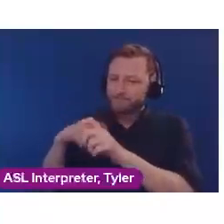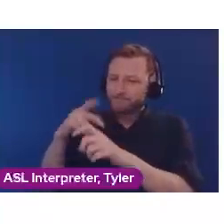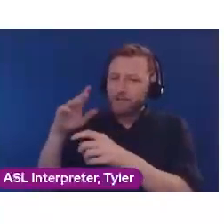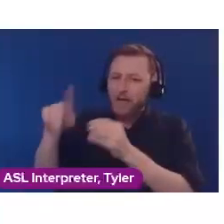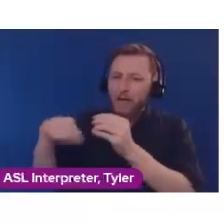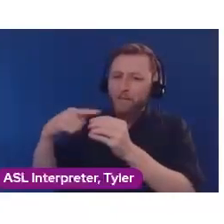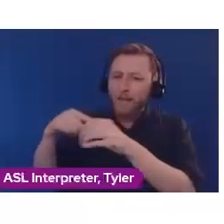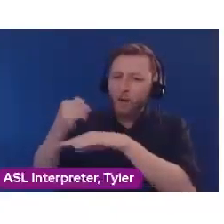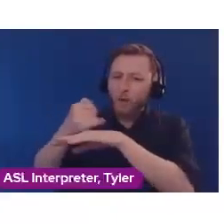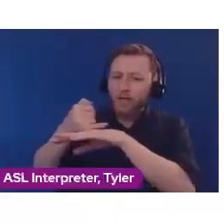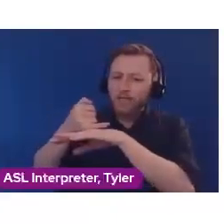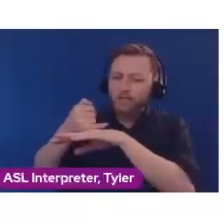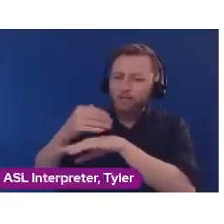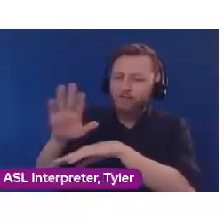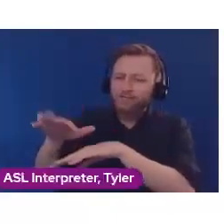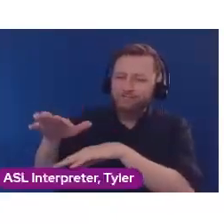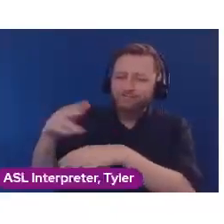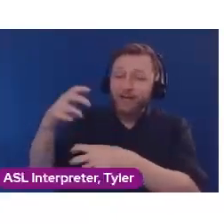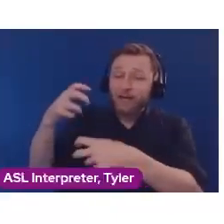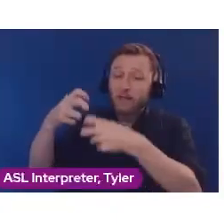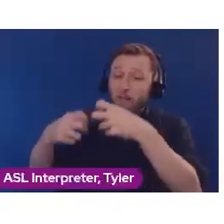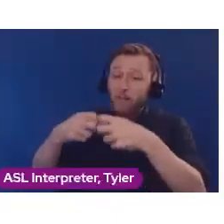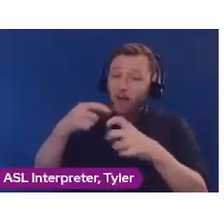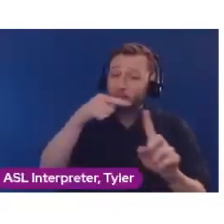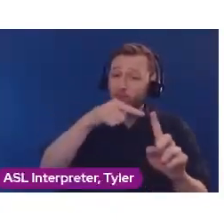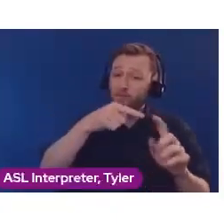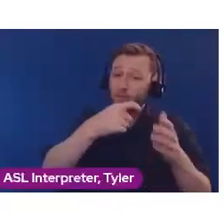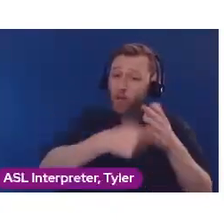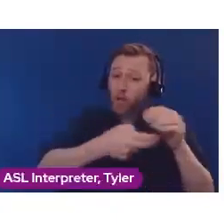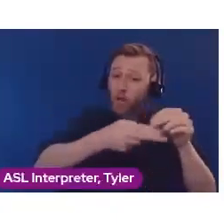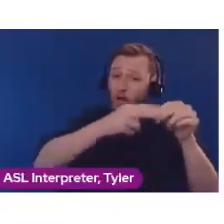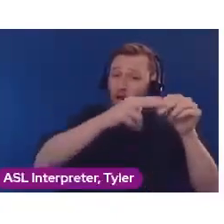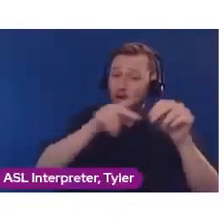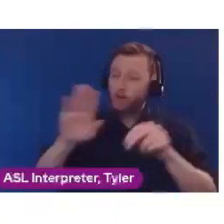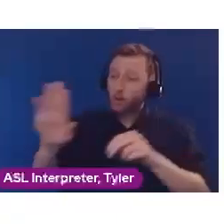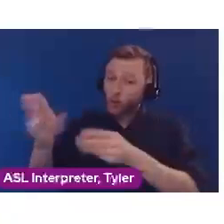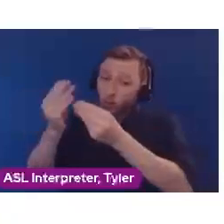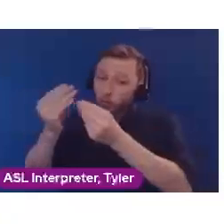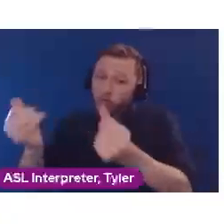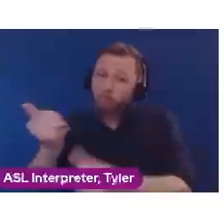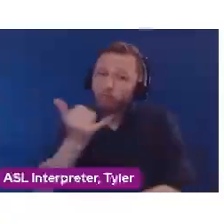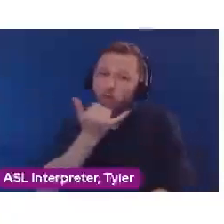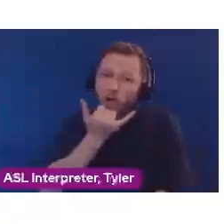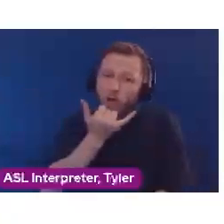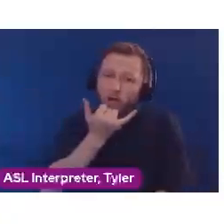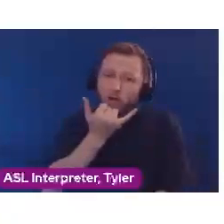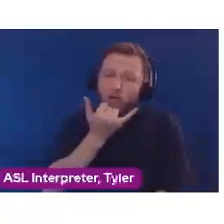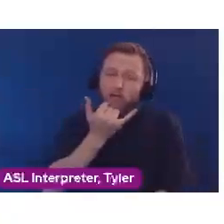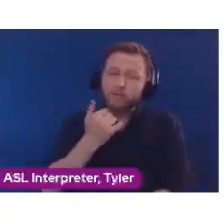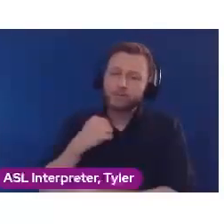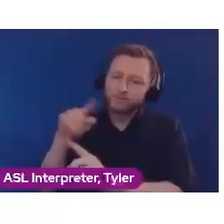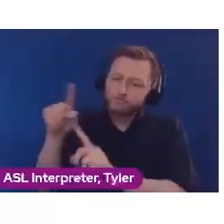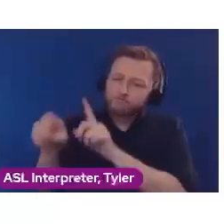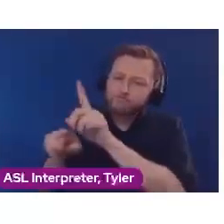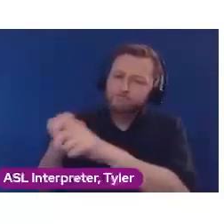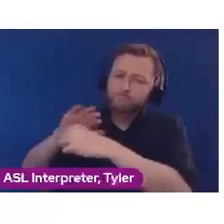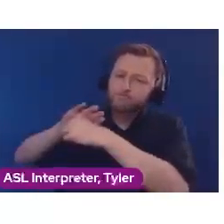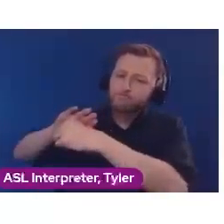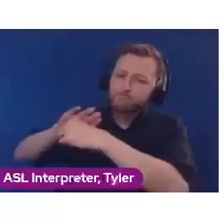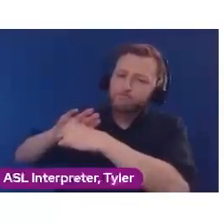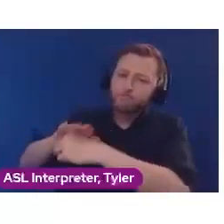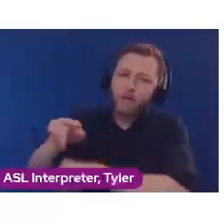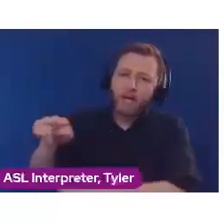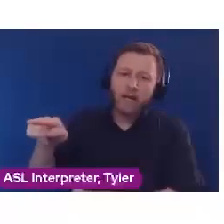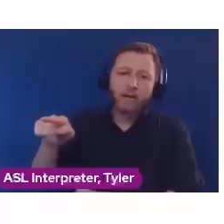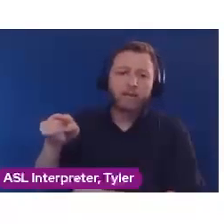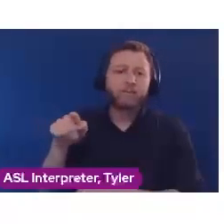solve this problem in the wrong way. And so we need to make sure that we continue to apply pressure